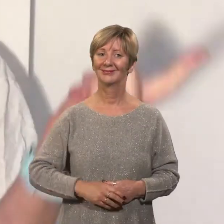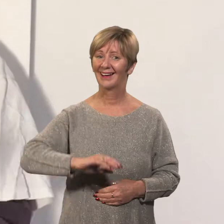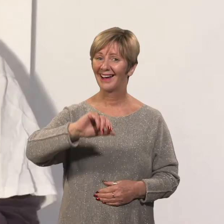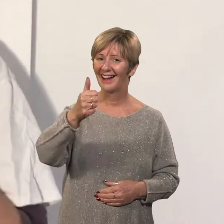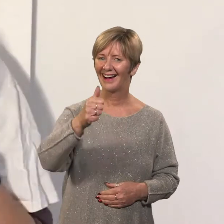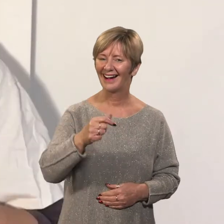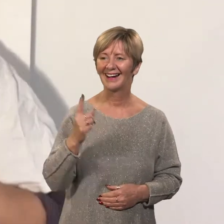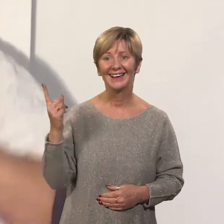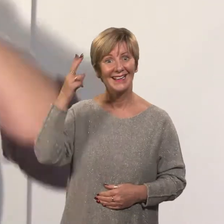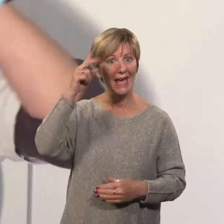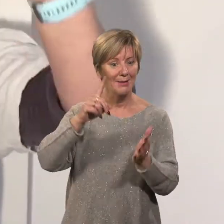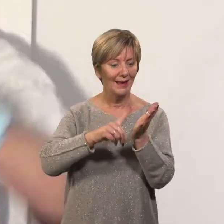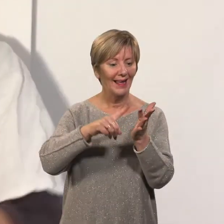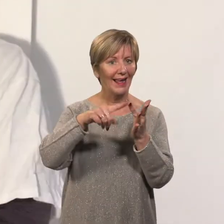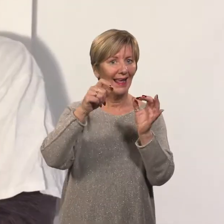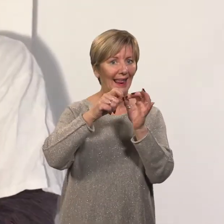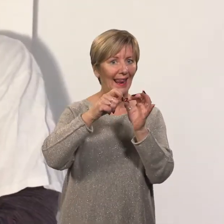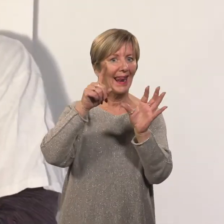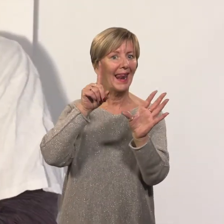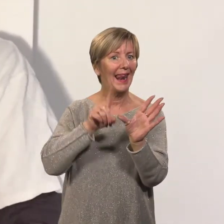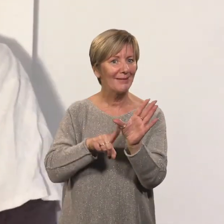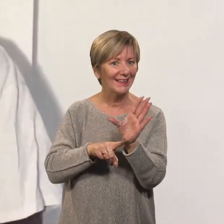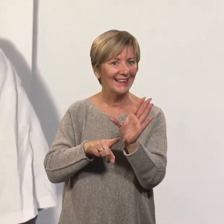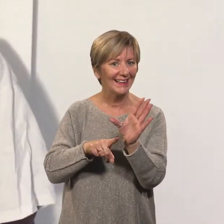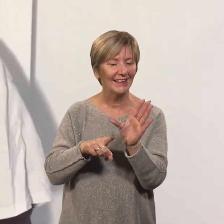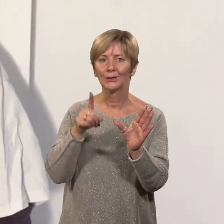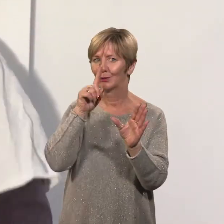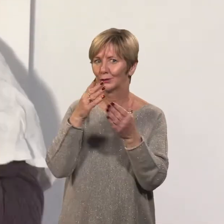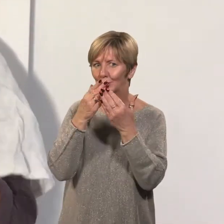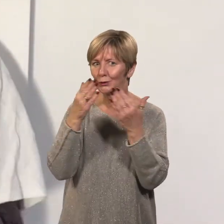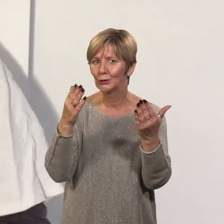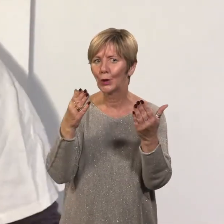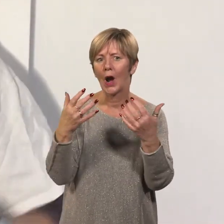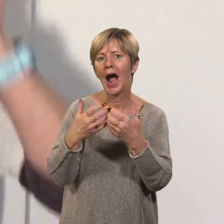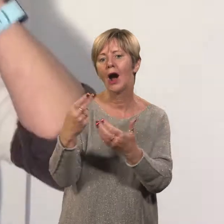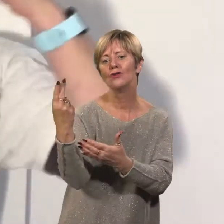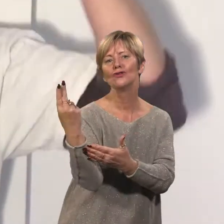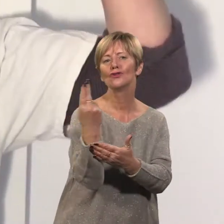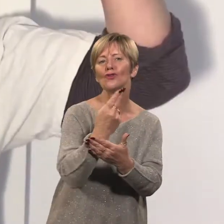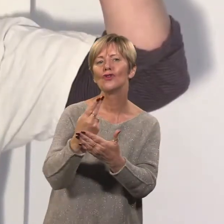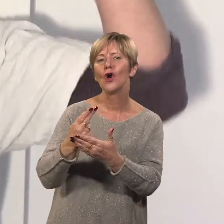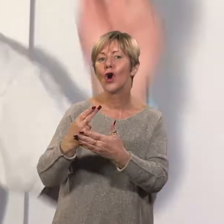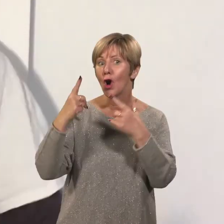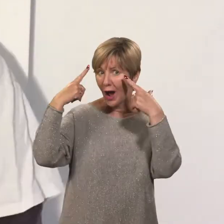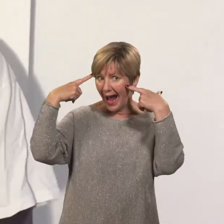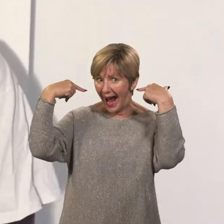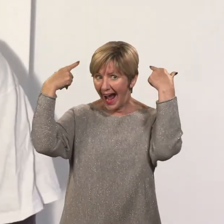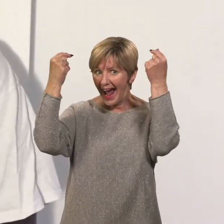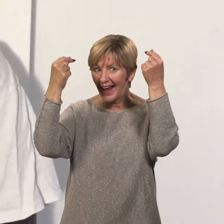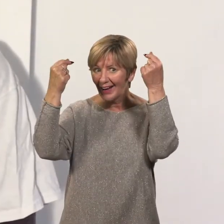Hello everyone, my name's Libby and I'm here to show you how to draw an elf